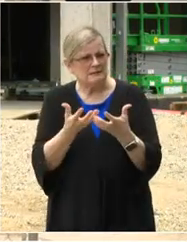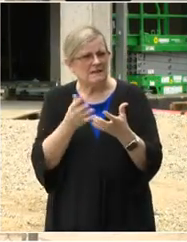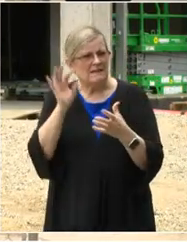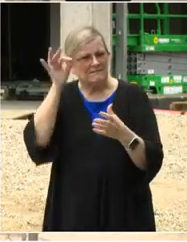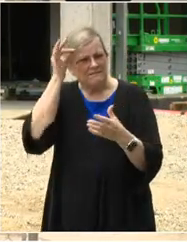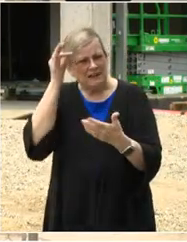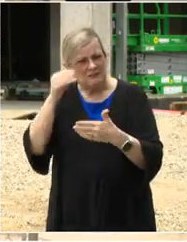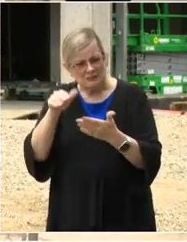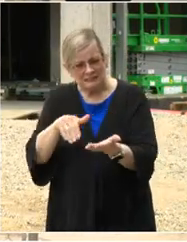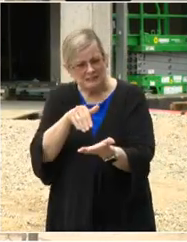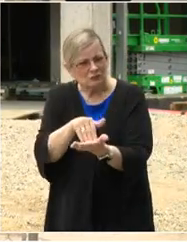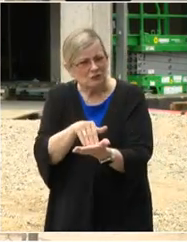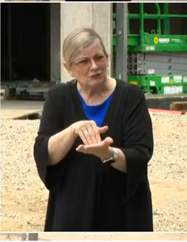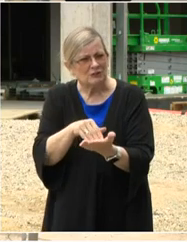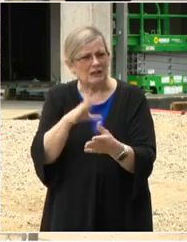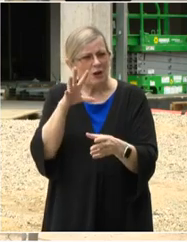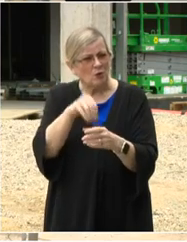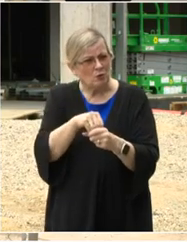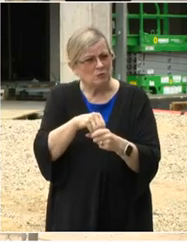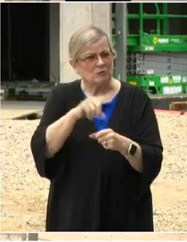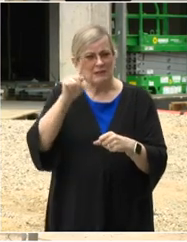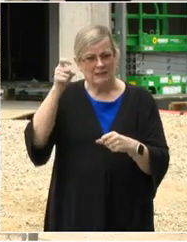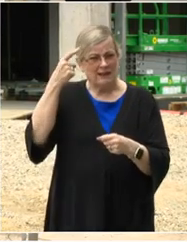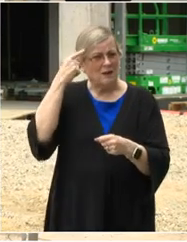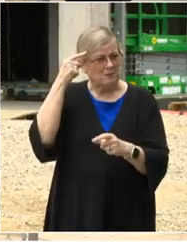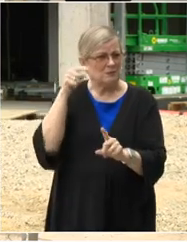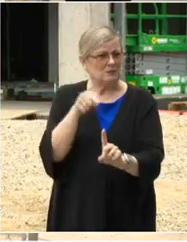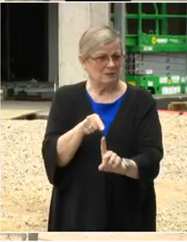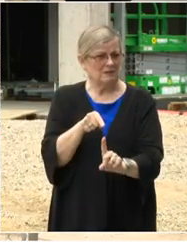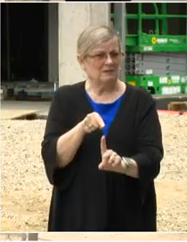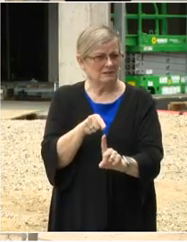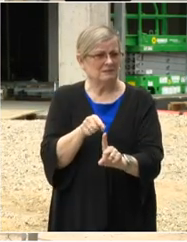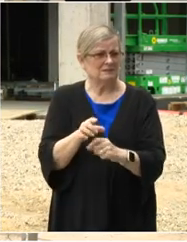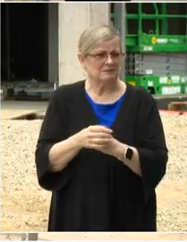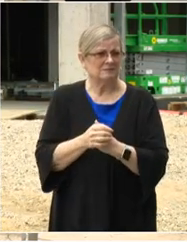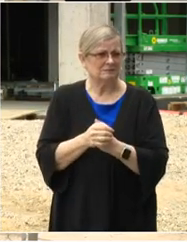Capitol. So we'll be actively participating with that.